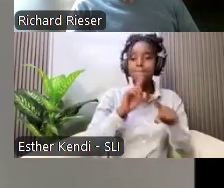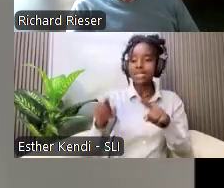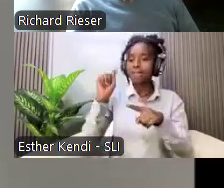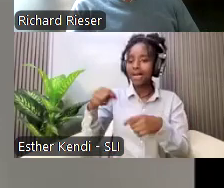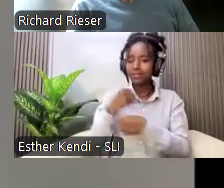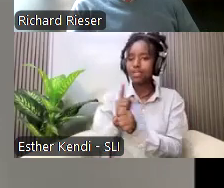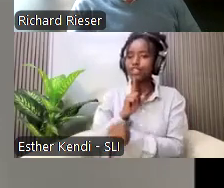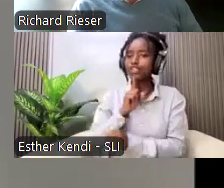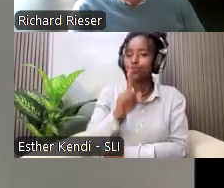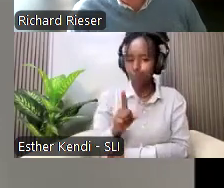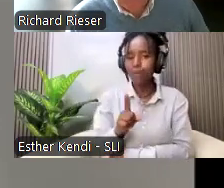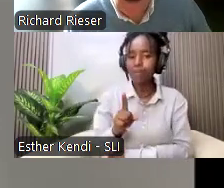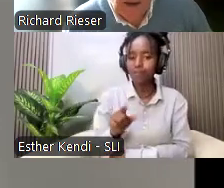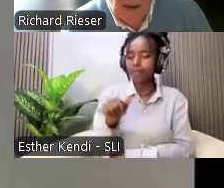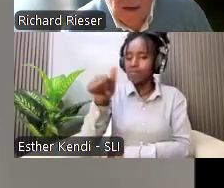marginalized